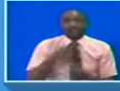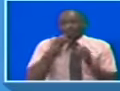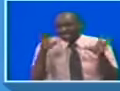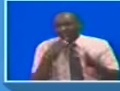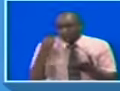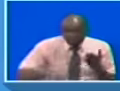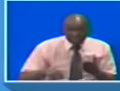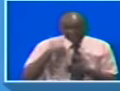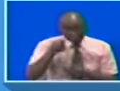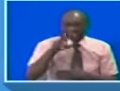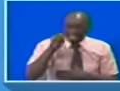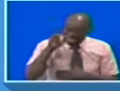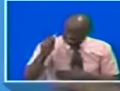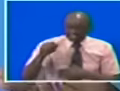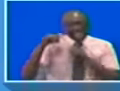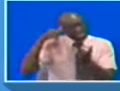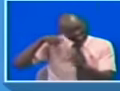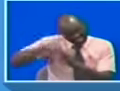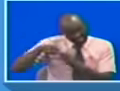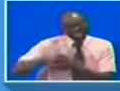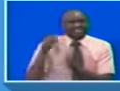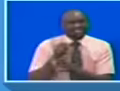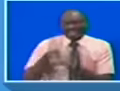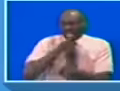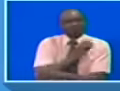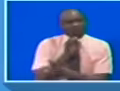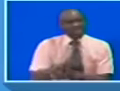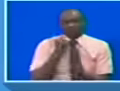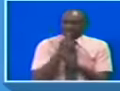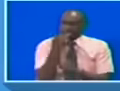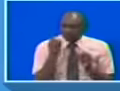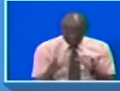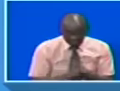they are in NASA to stay, and he expects his other co-principals to do